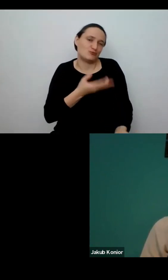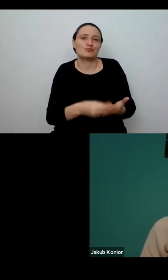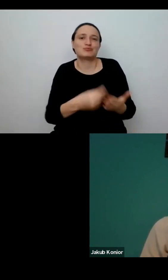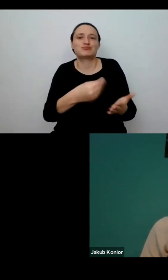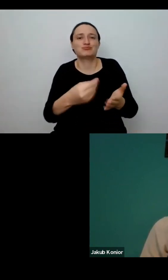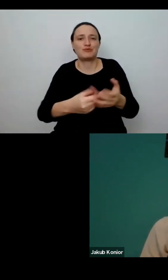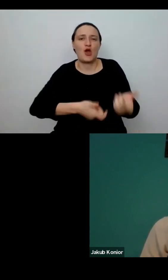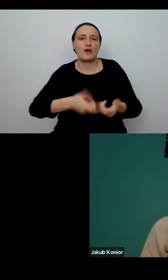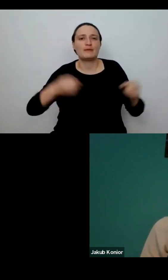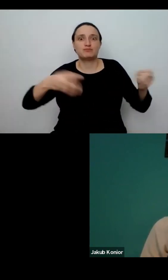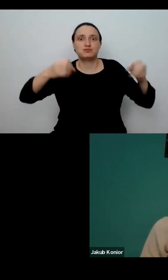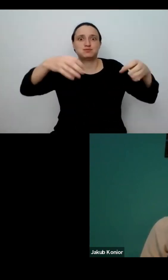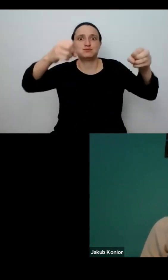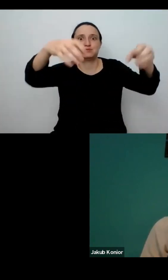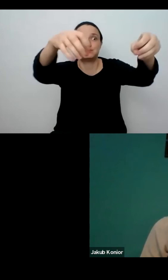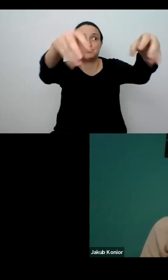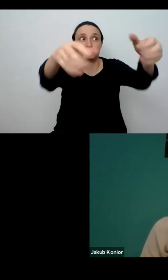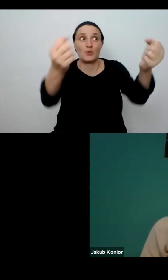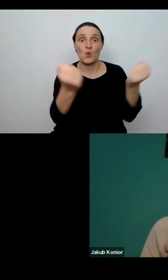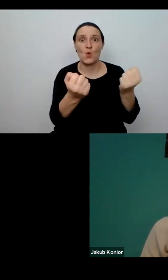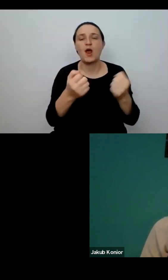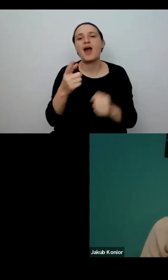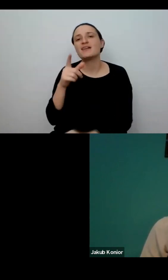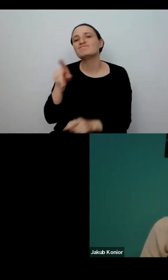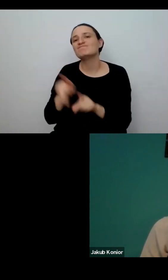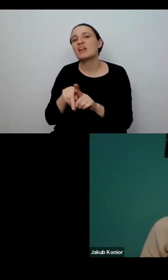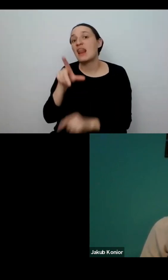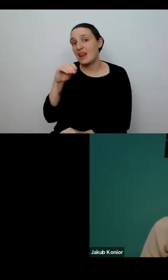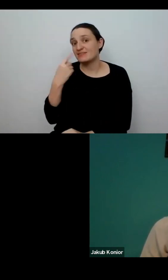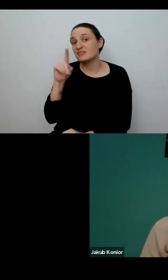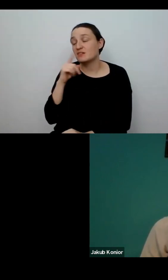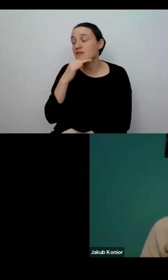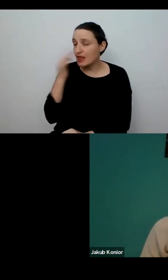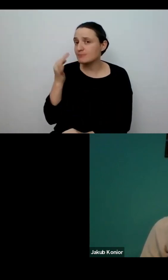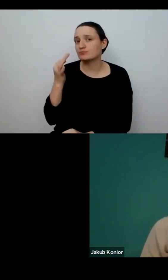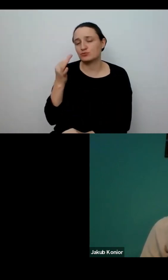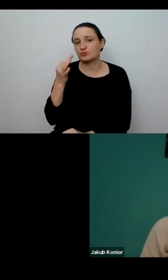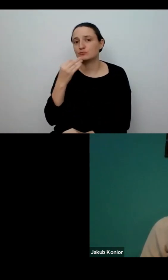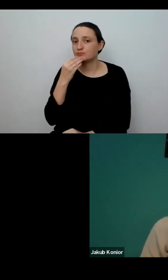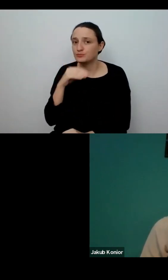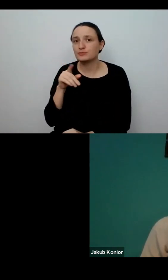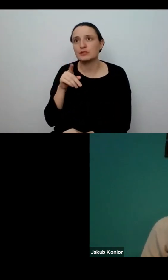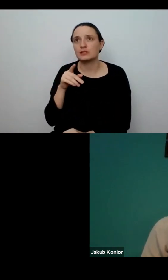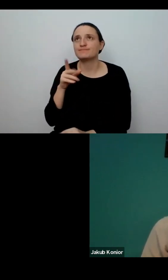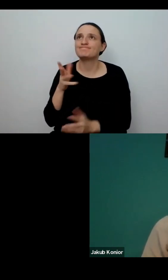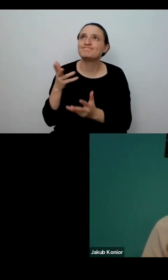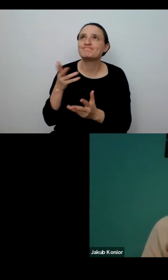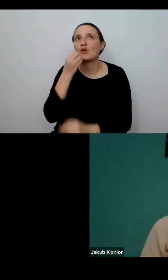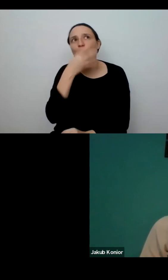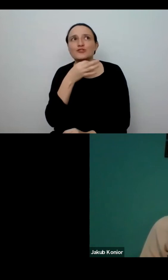are better because not because of the technology per se, but also because